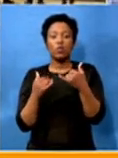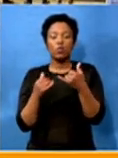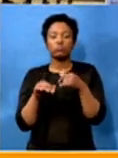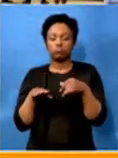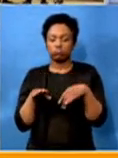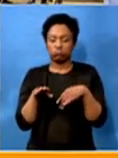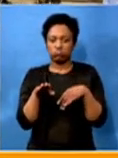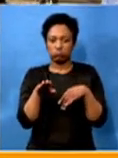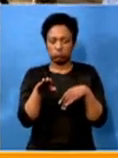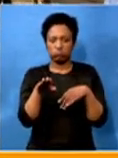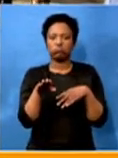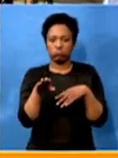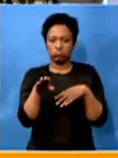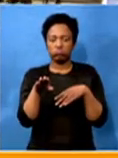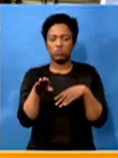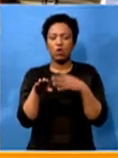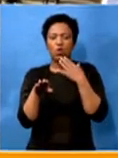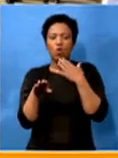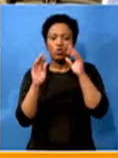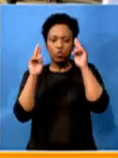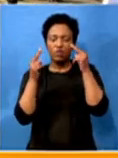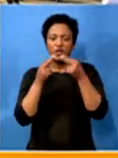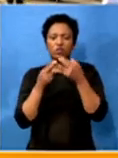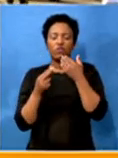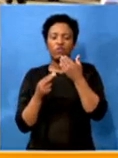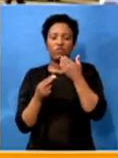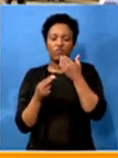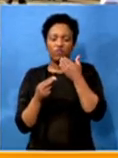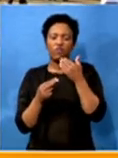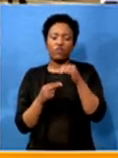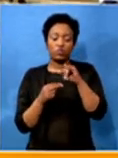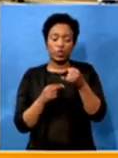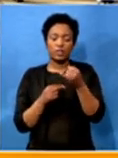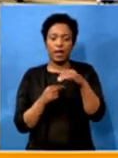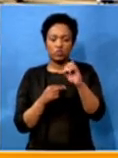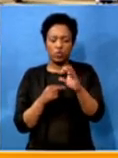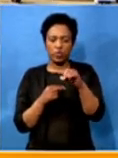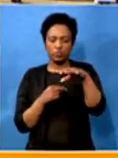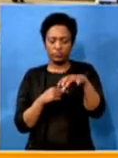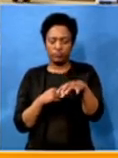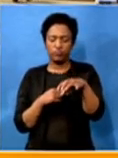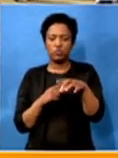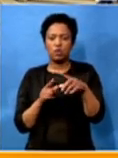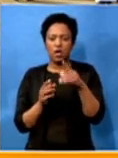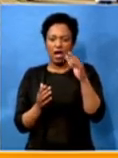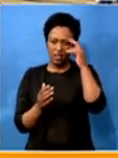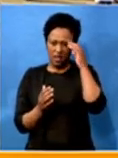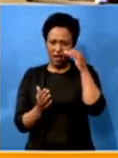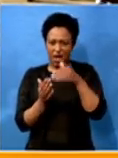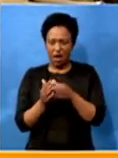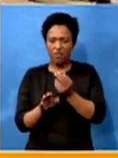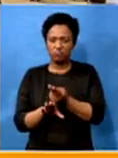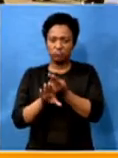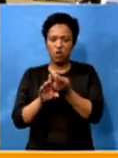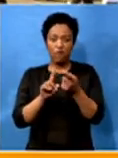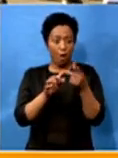way to the University of Johannesburg UJ campus, and I think they've just arrived there from his home